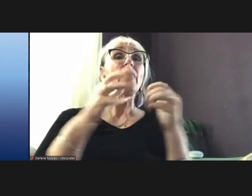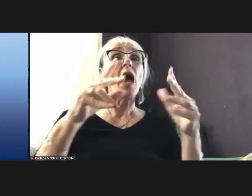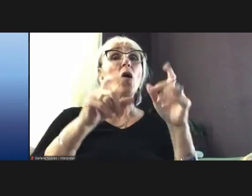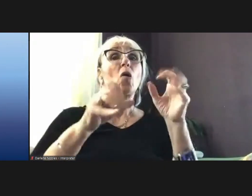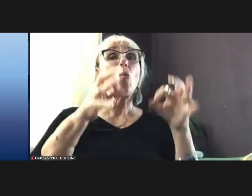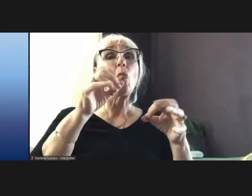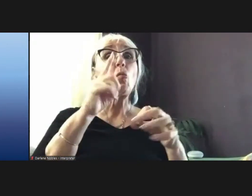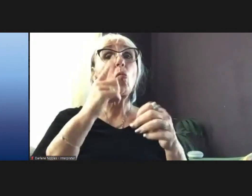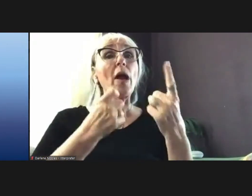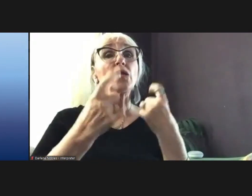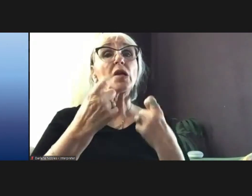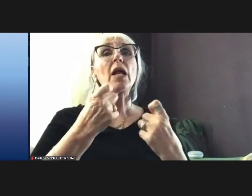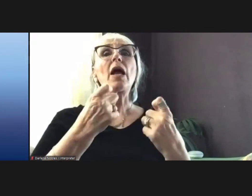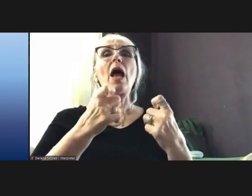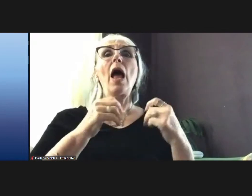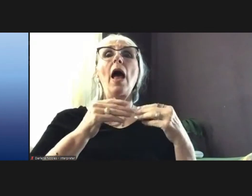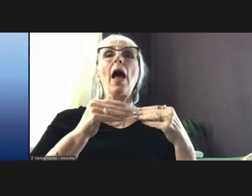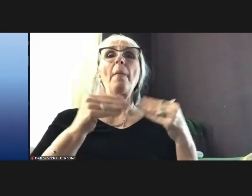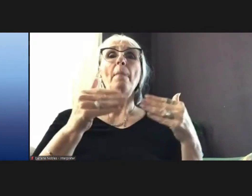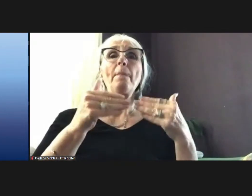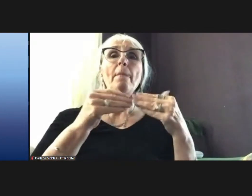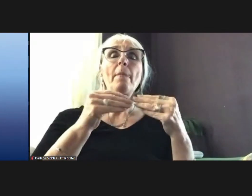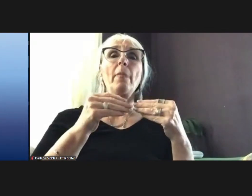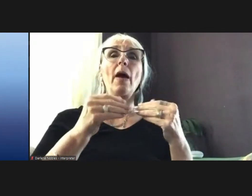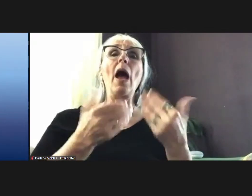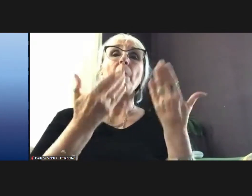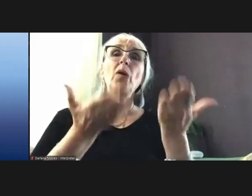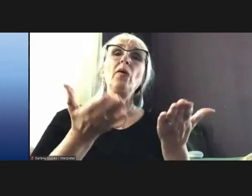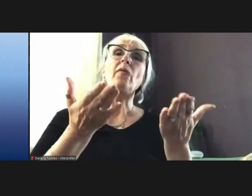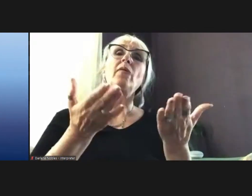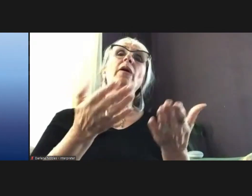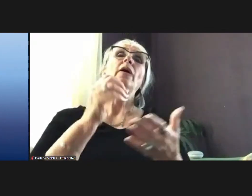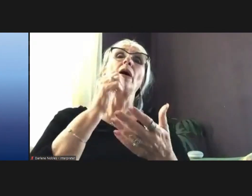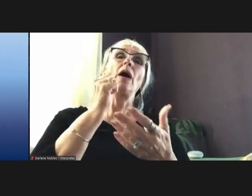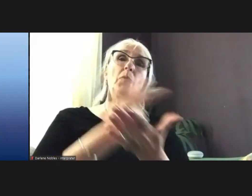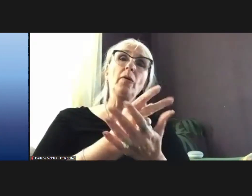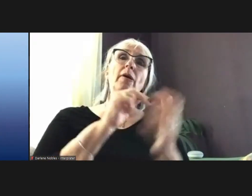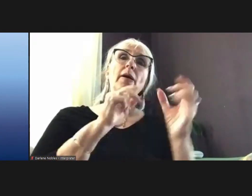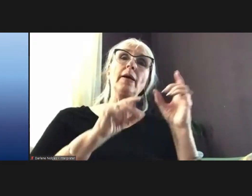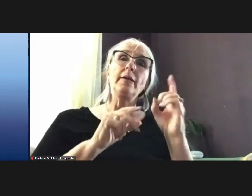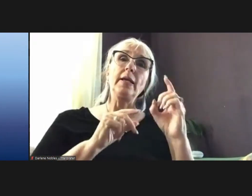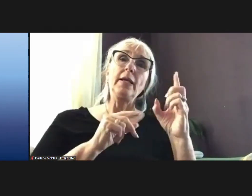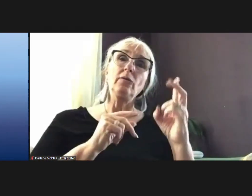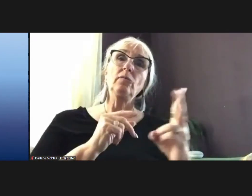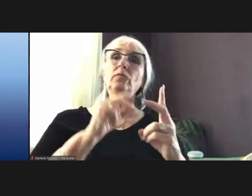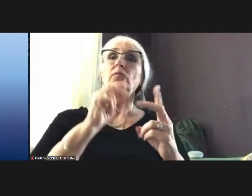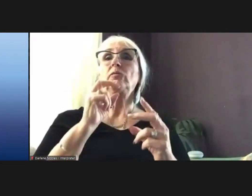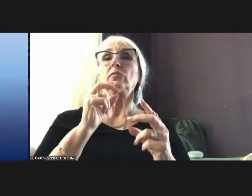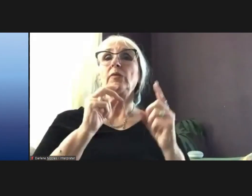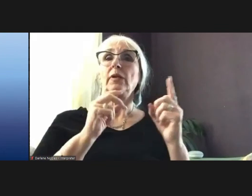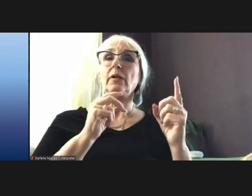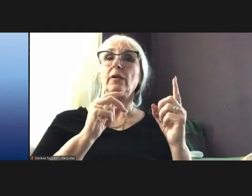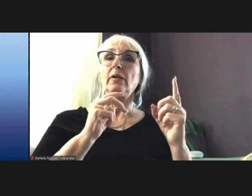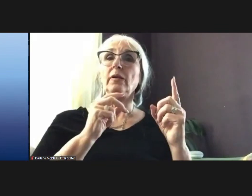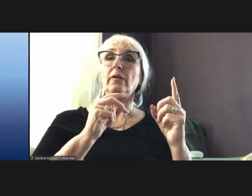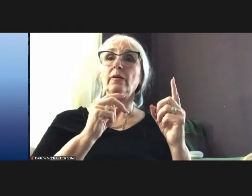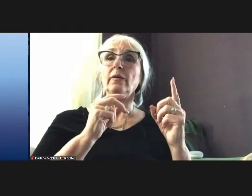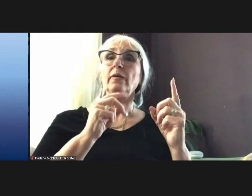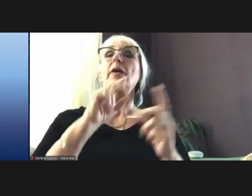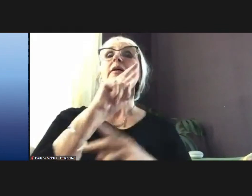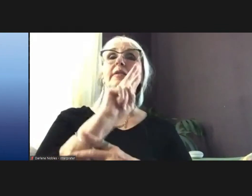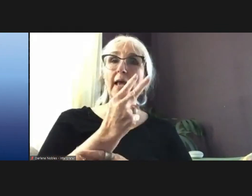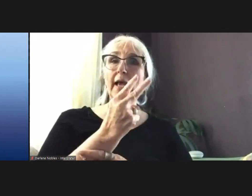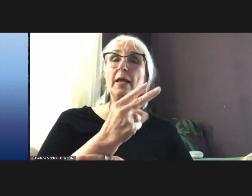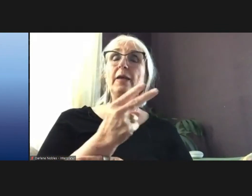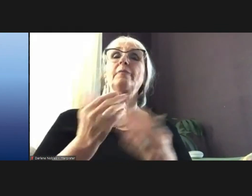the approval of D2 and D3. Okay, is there a second? Second. All right, have motion second